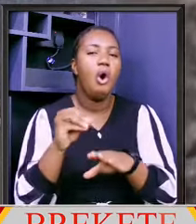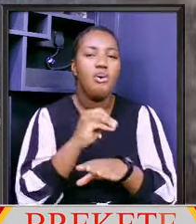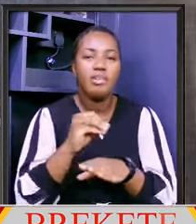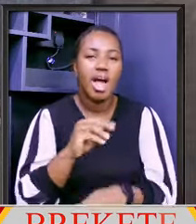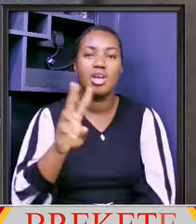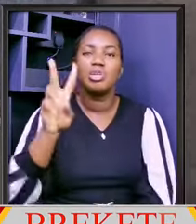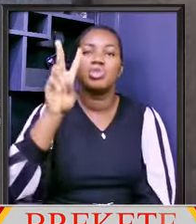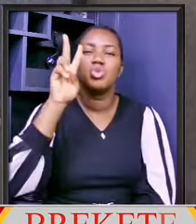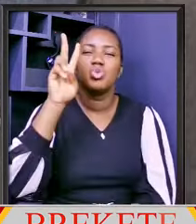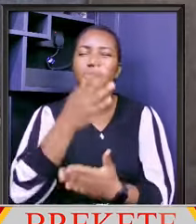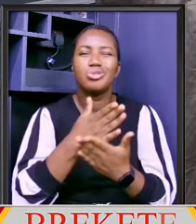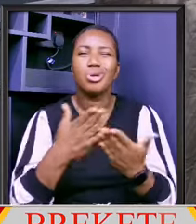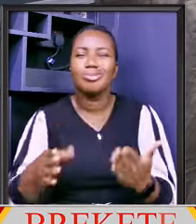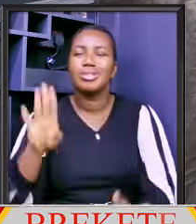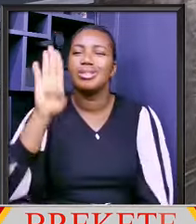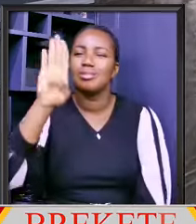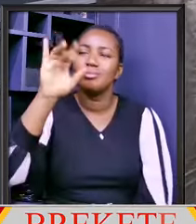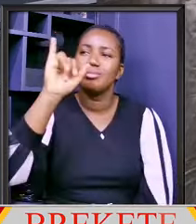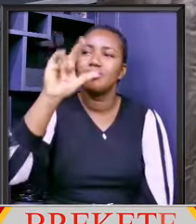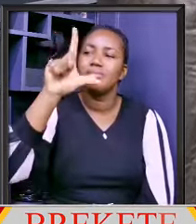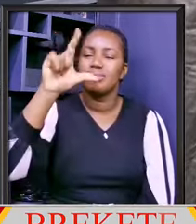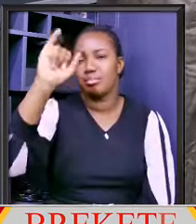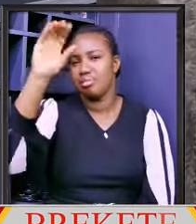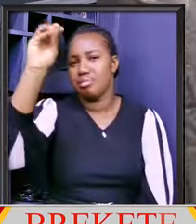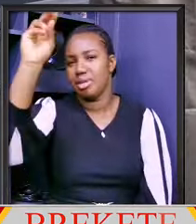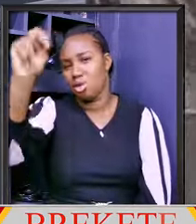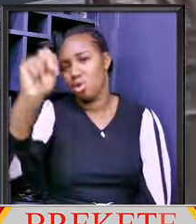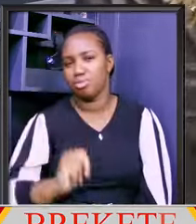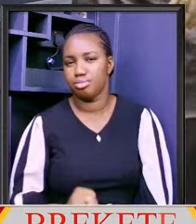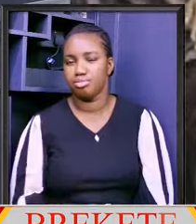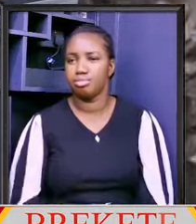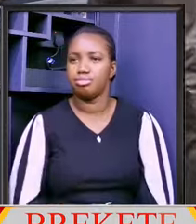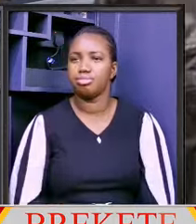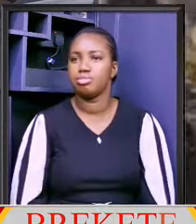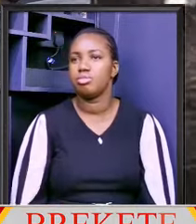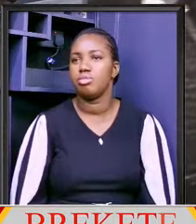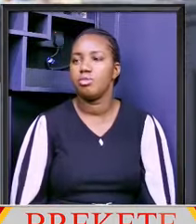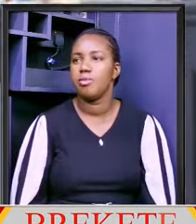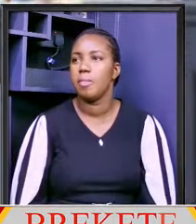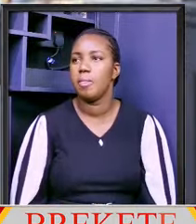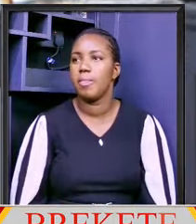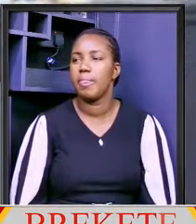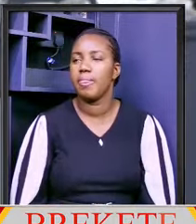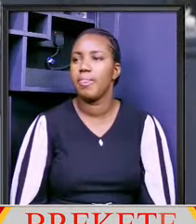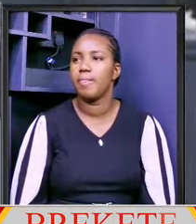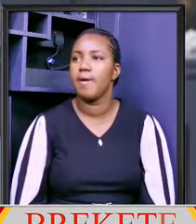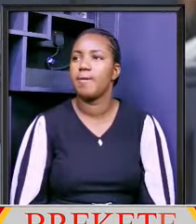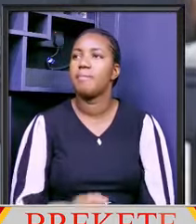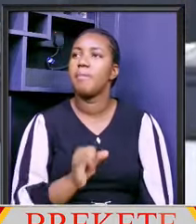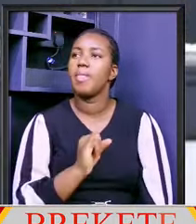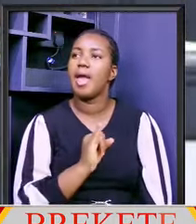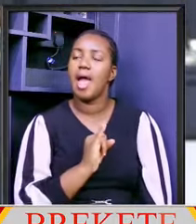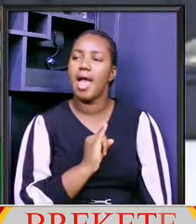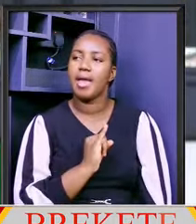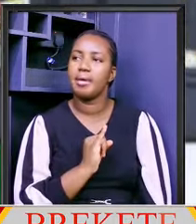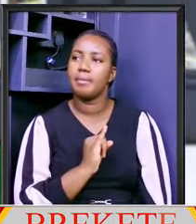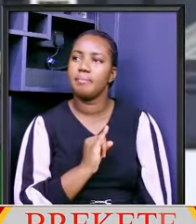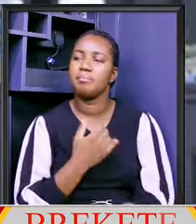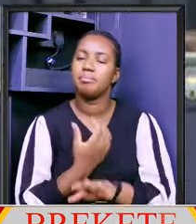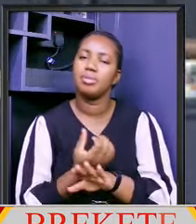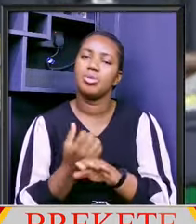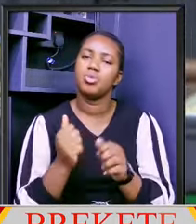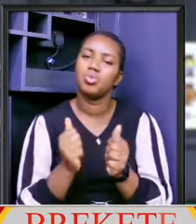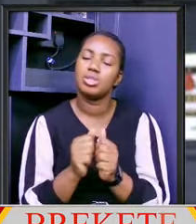you don't do. Thank you very much. Oh, you want to add something? Yes, I want to ask. Oh, yeah, Adam. I'm pleading the